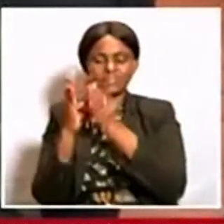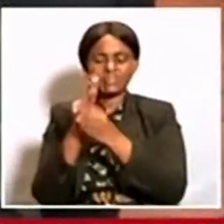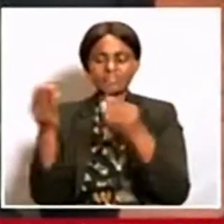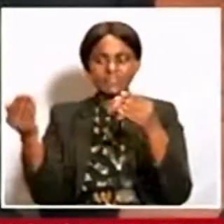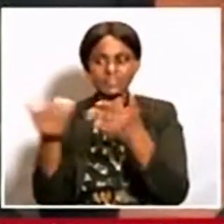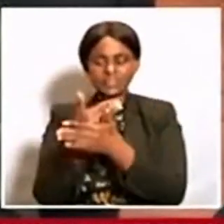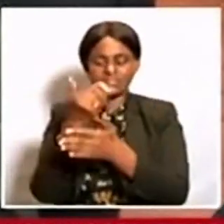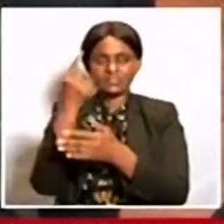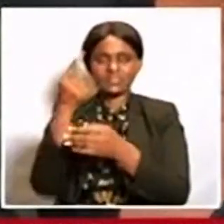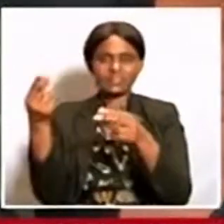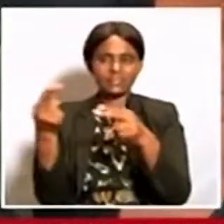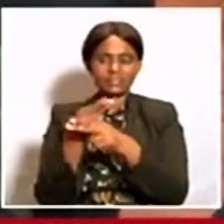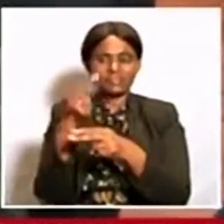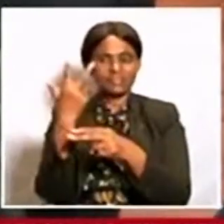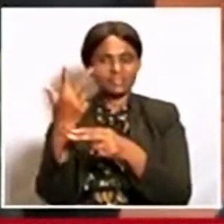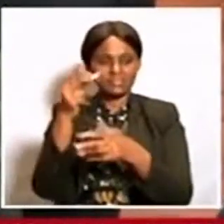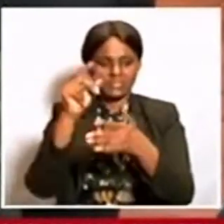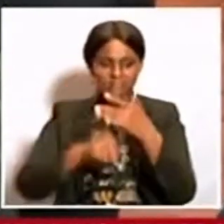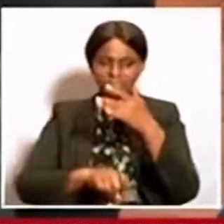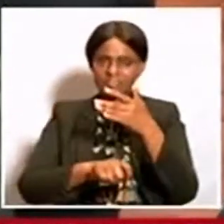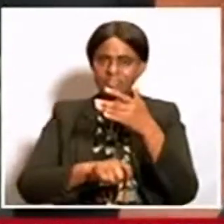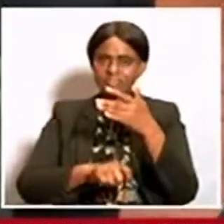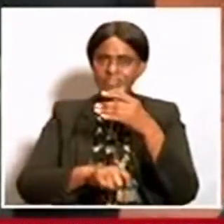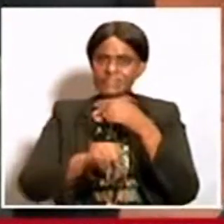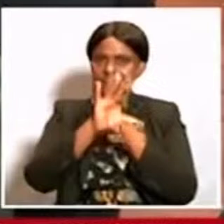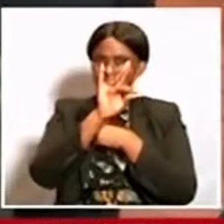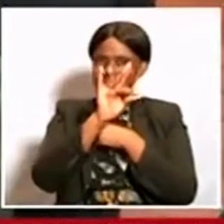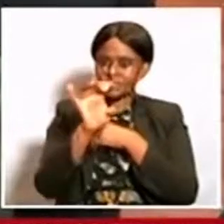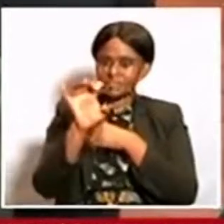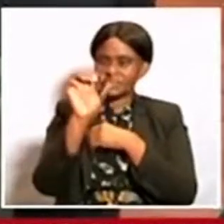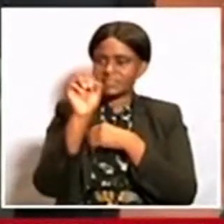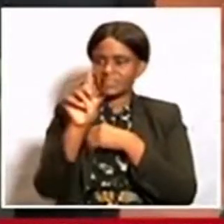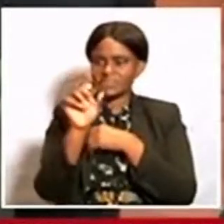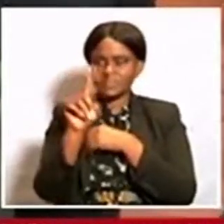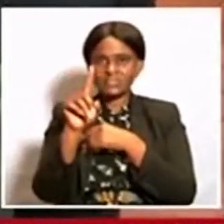1x3 classroom block at a contract price of